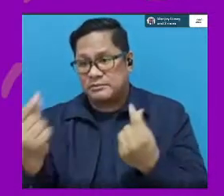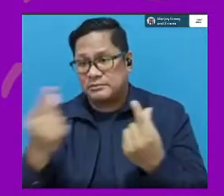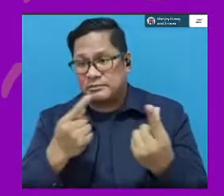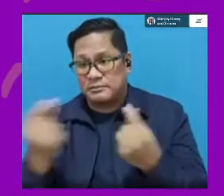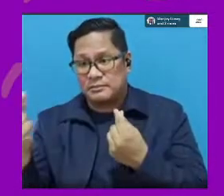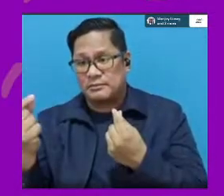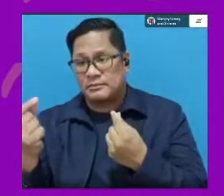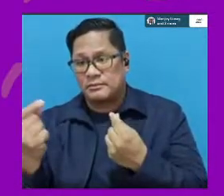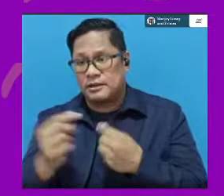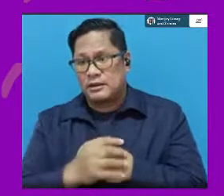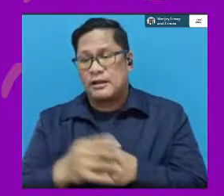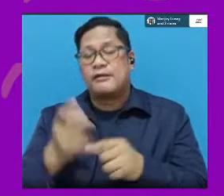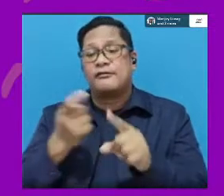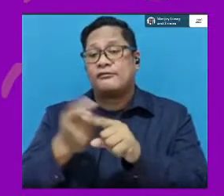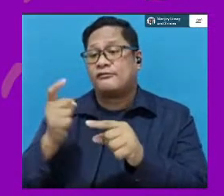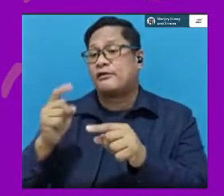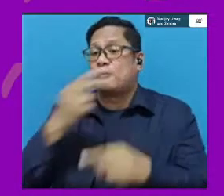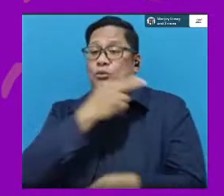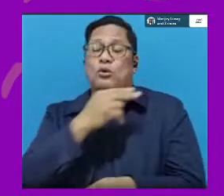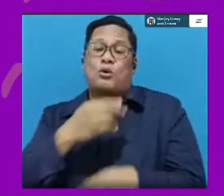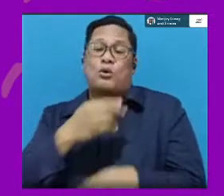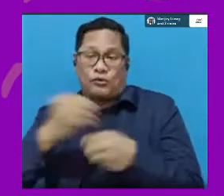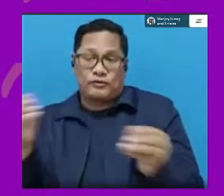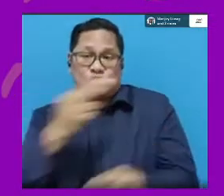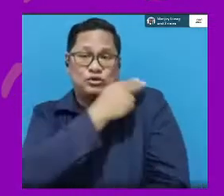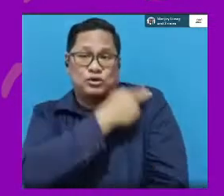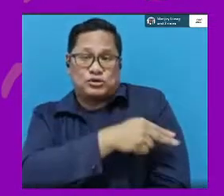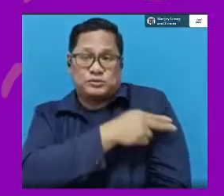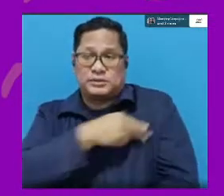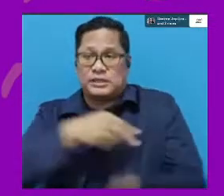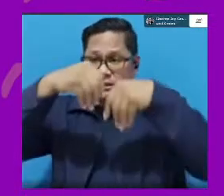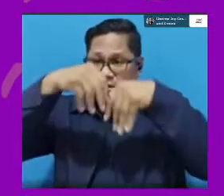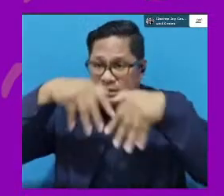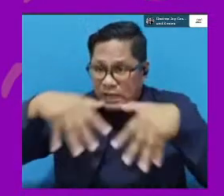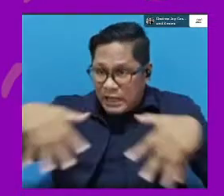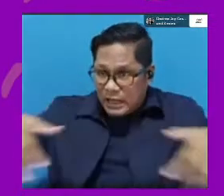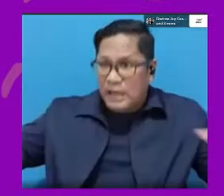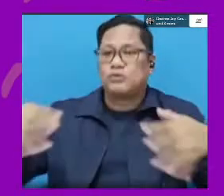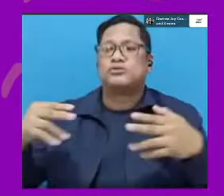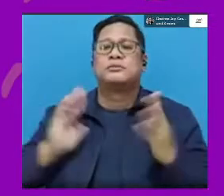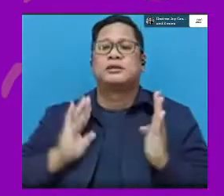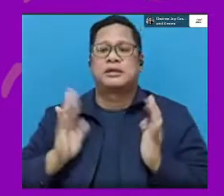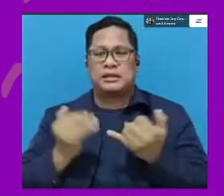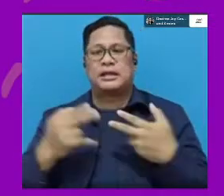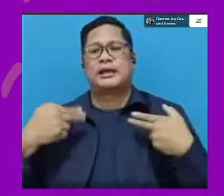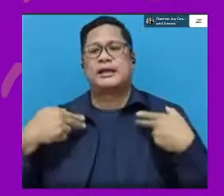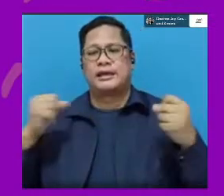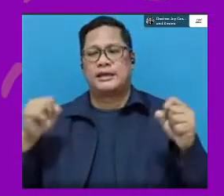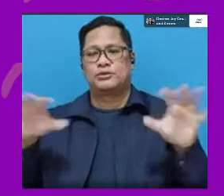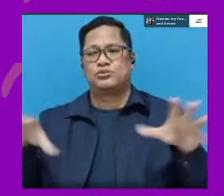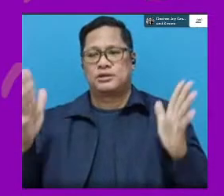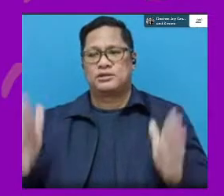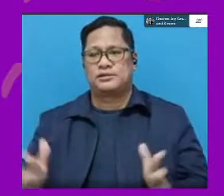from offices, hospitals, down to the barangay health centers in the community. Next slide, please.